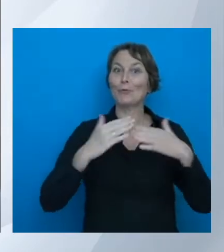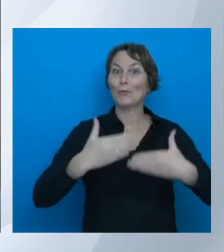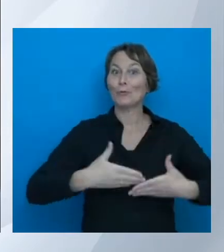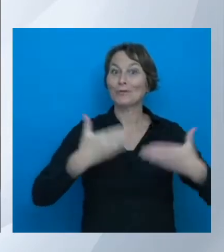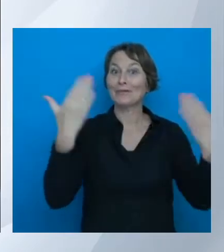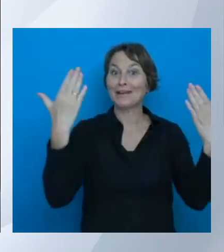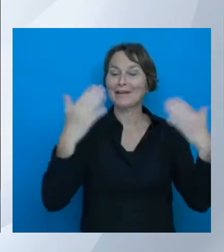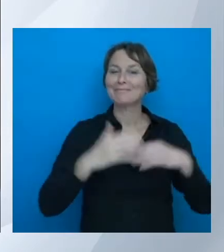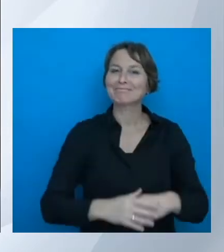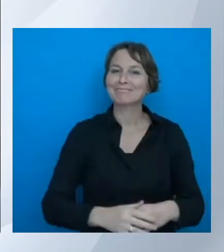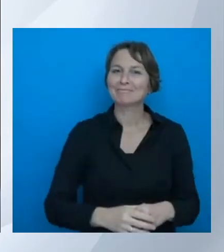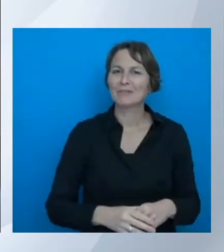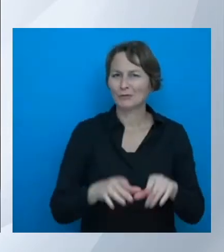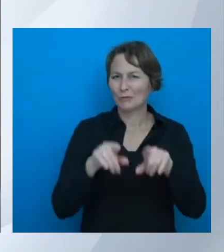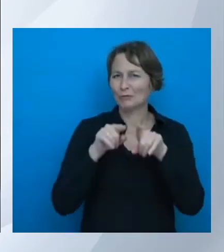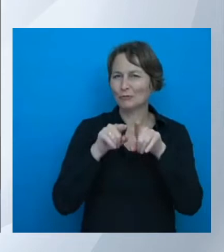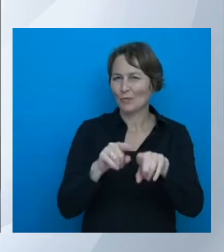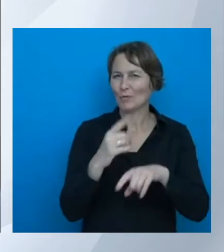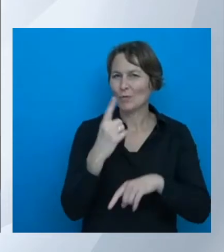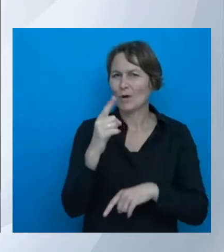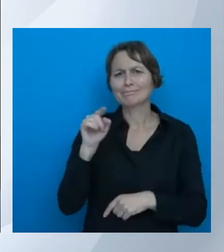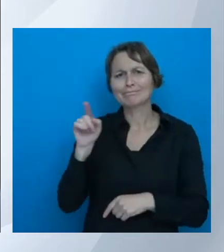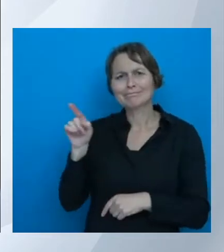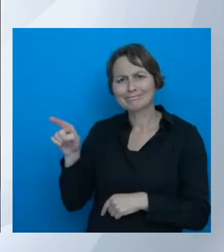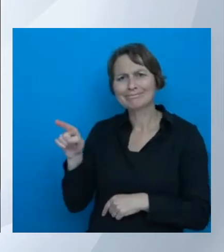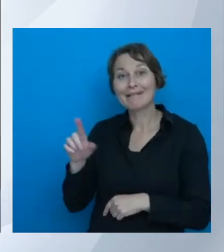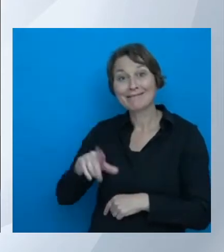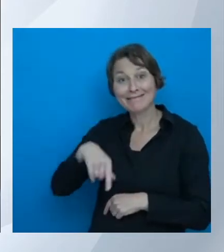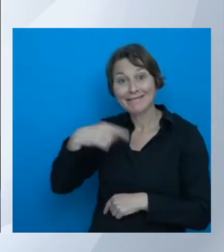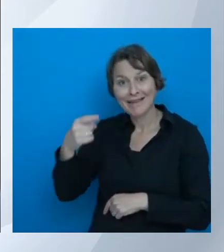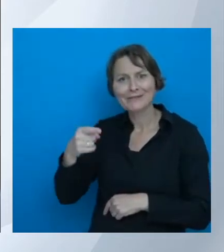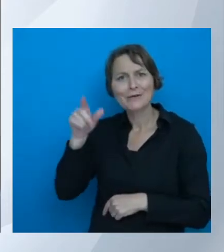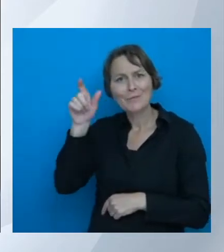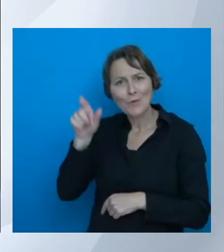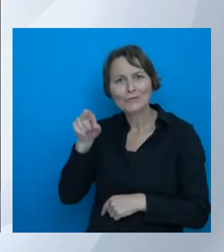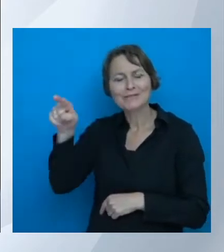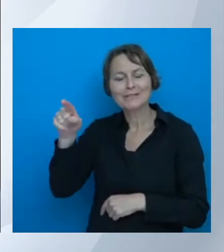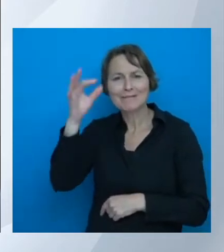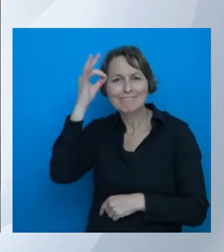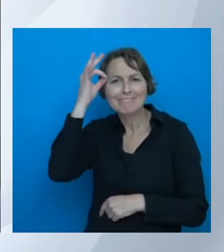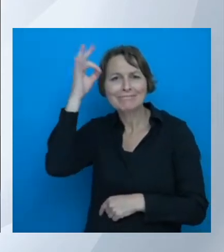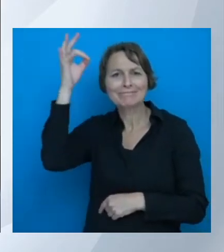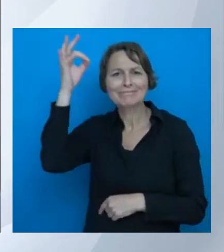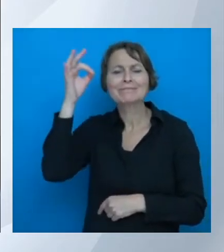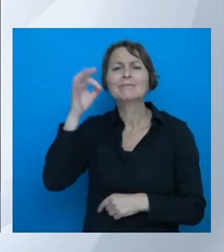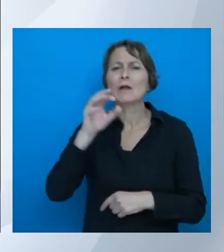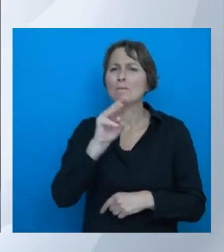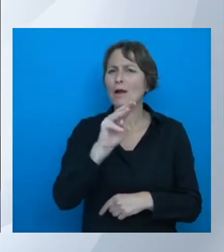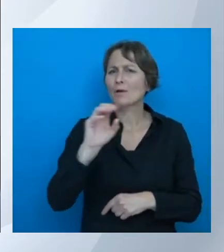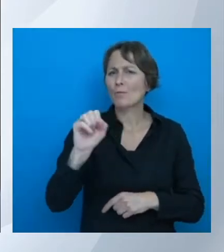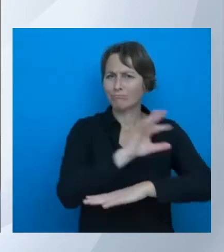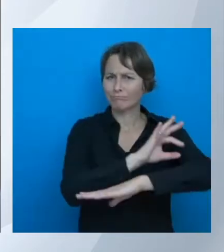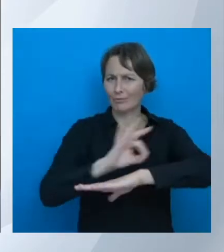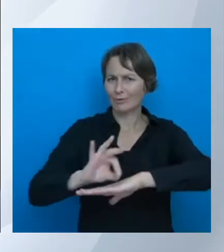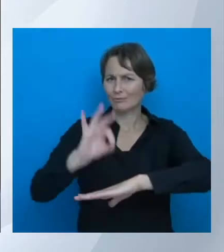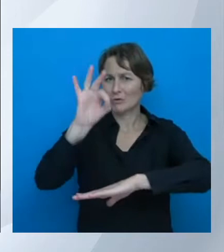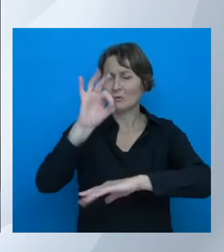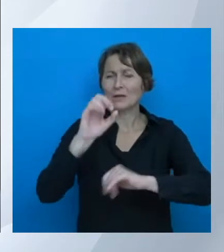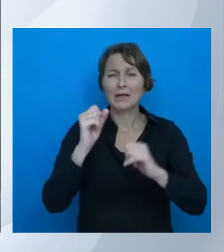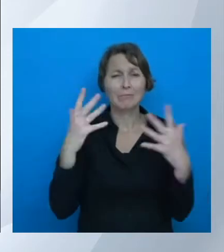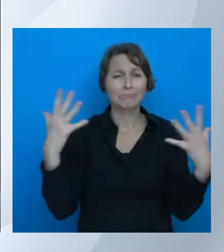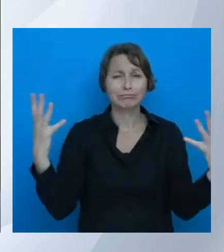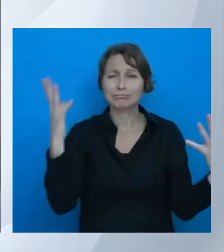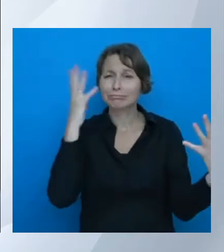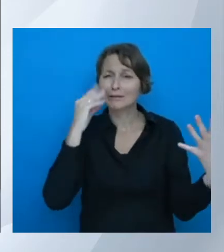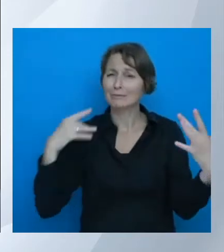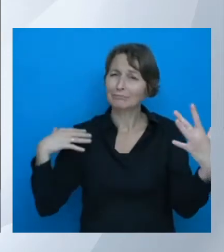at Microsoft. And he has a lot of experience in building solutions and helping other people, like most cloud service architects do at